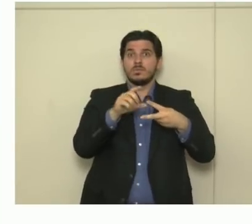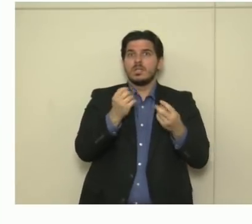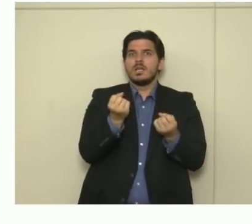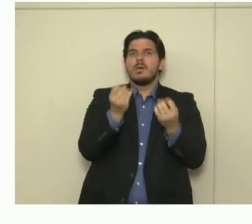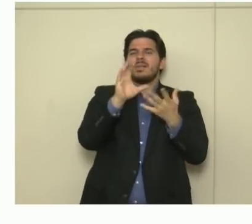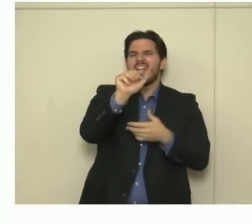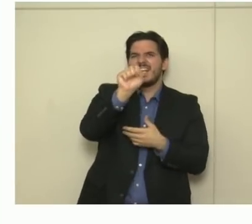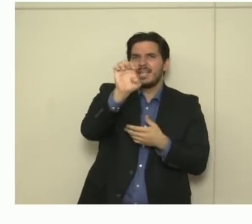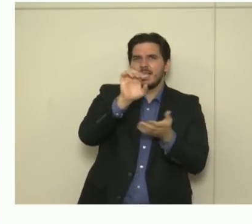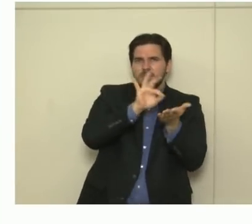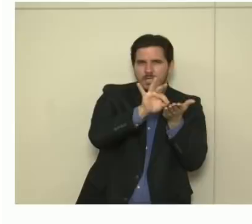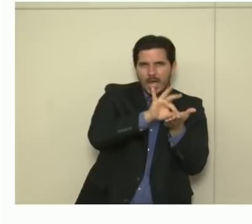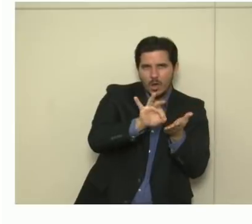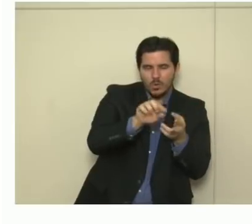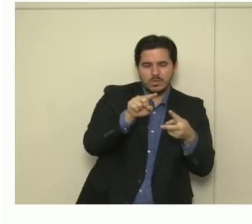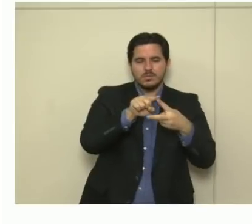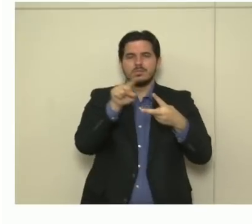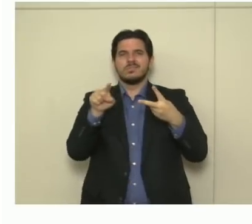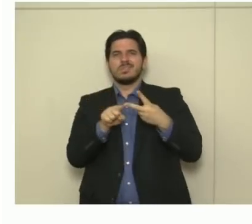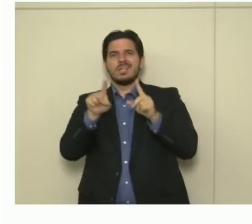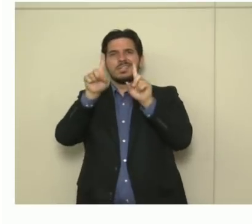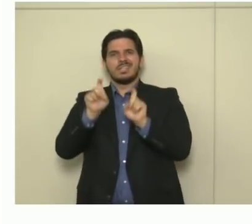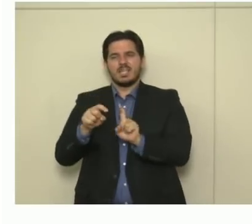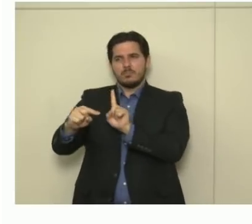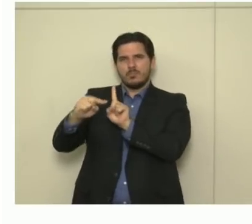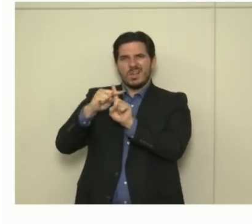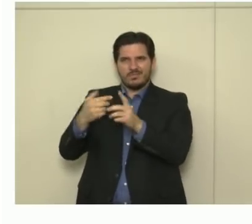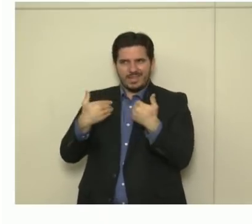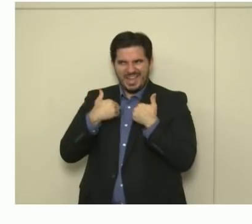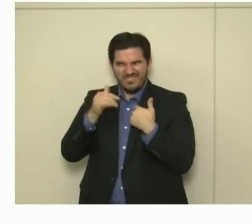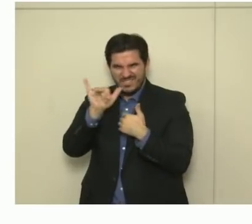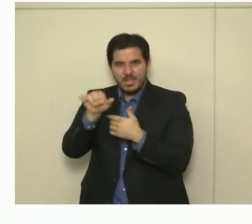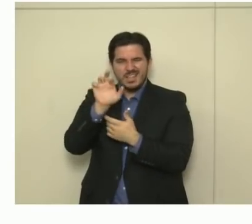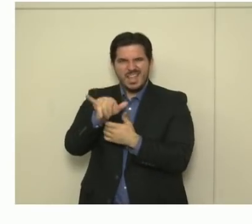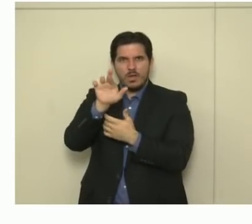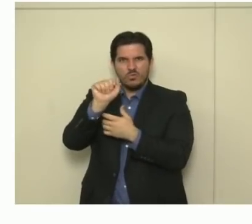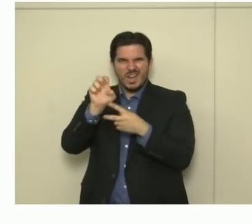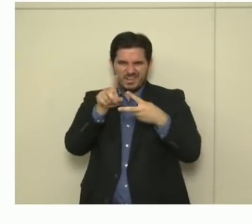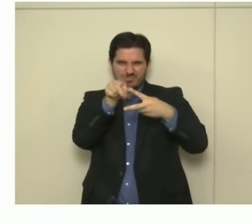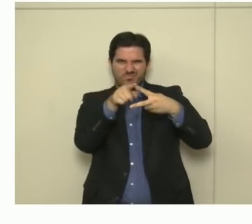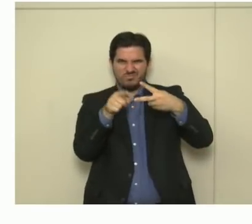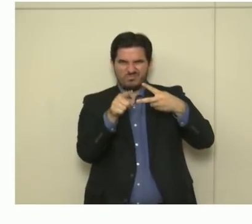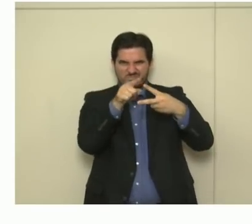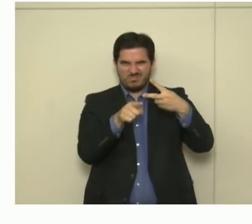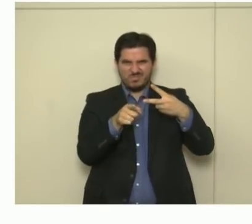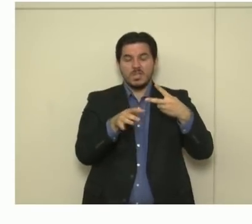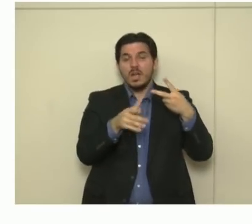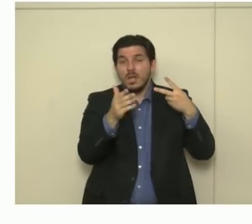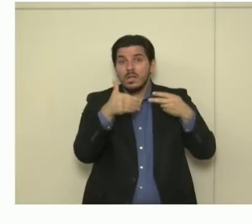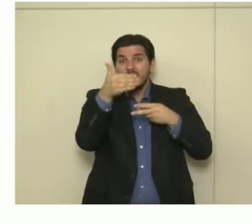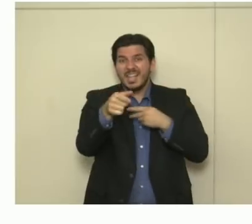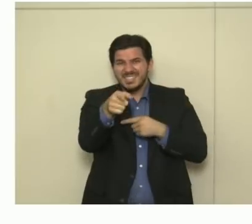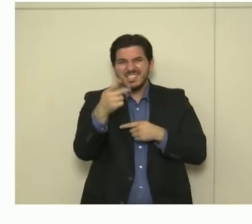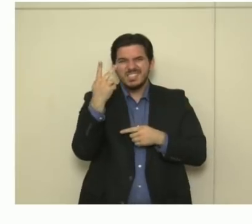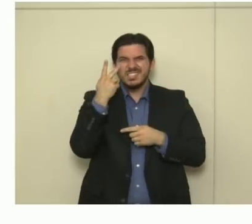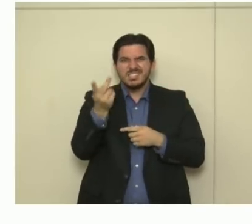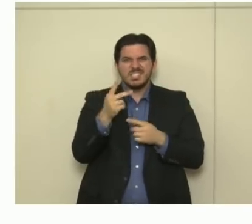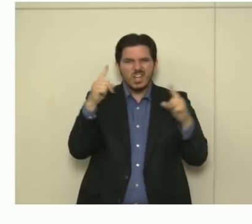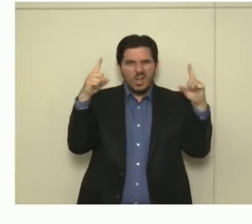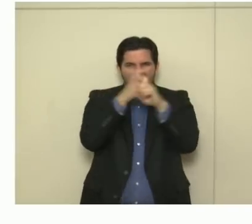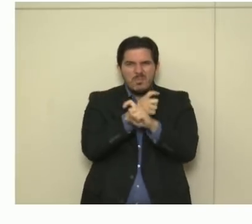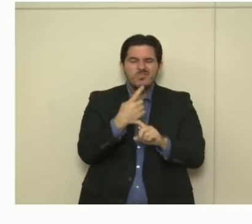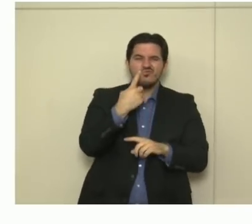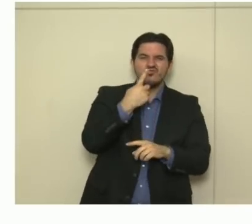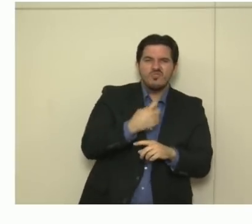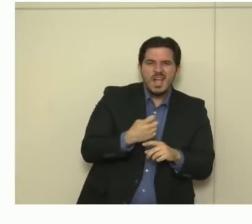other is this test positivity rate. And on the next slide, you see a little bit of a complicated grid. Those